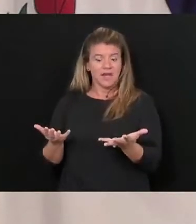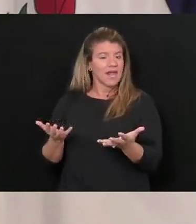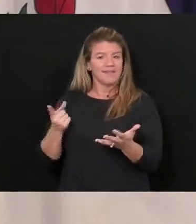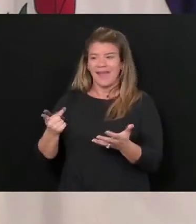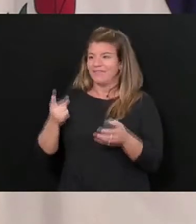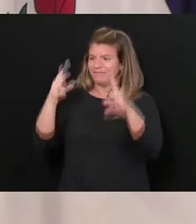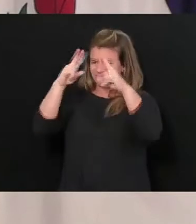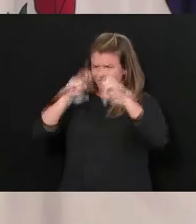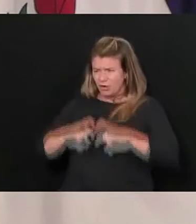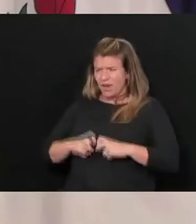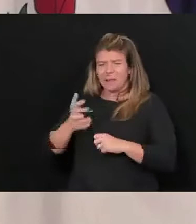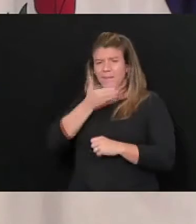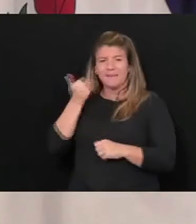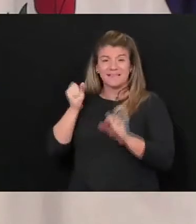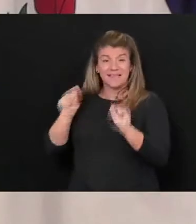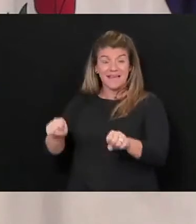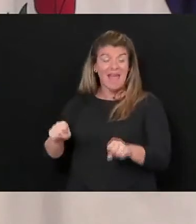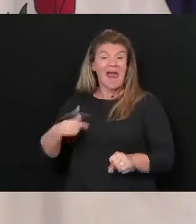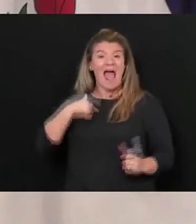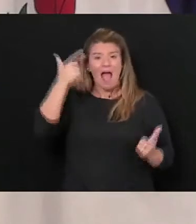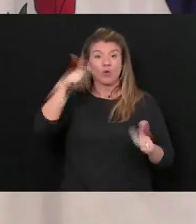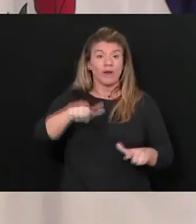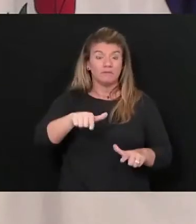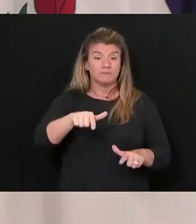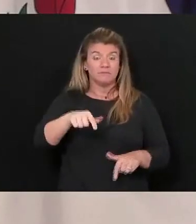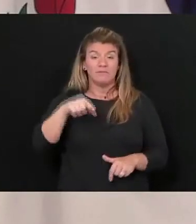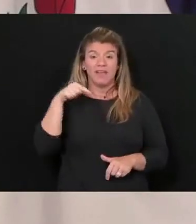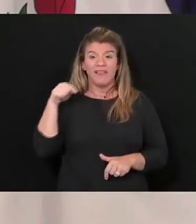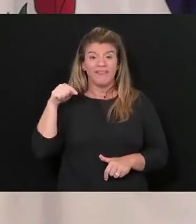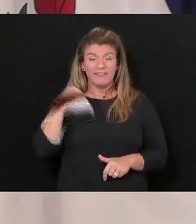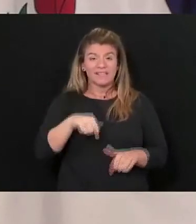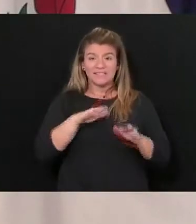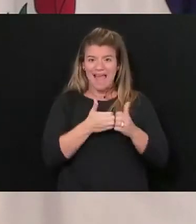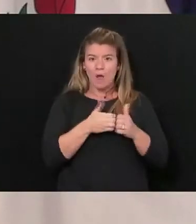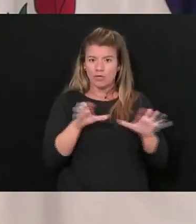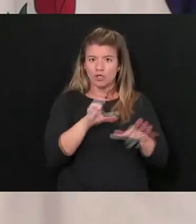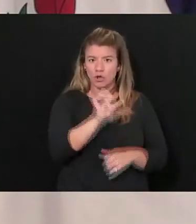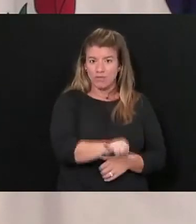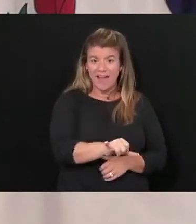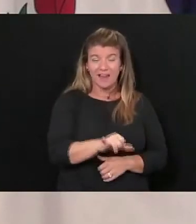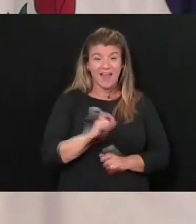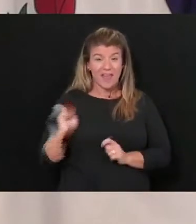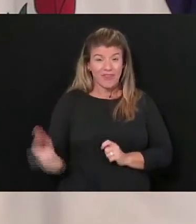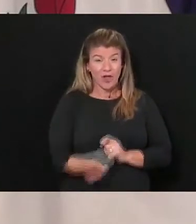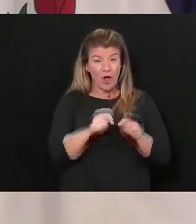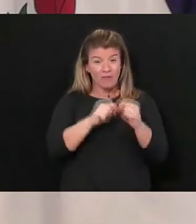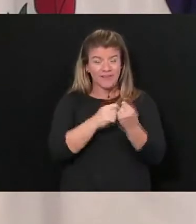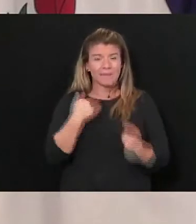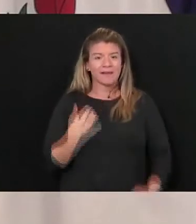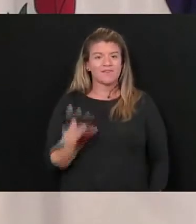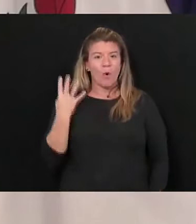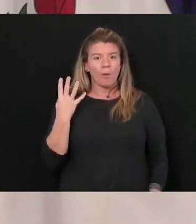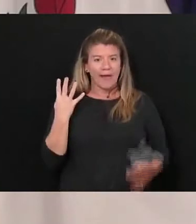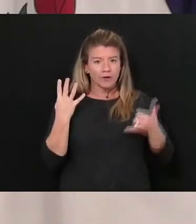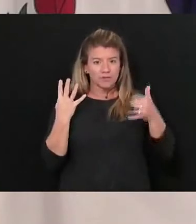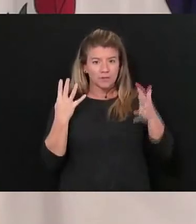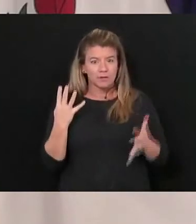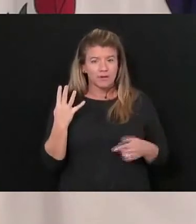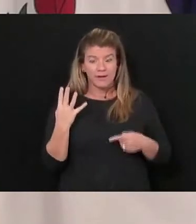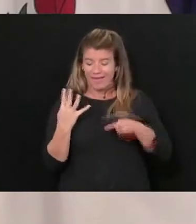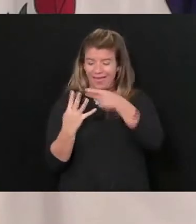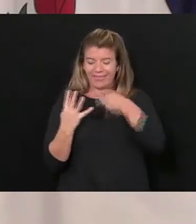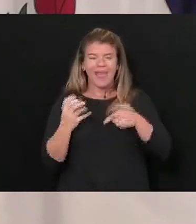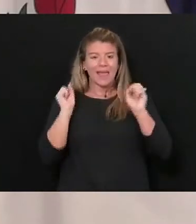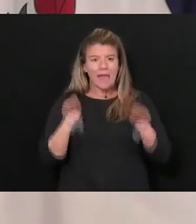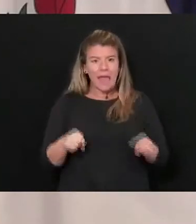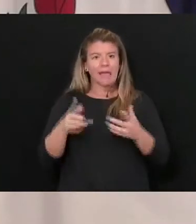as best we possibly can. I agree that this is the way to go. A golf team only has 4 players. They're surely social